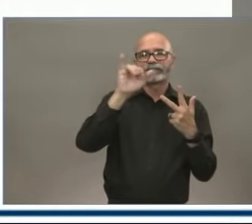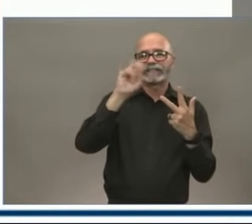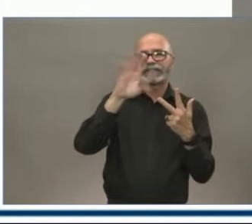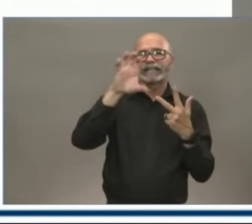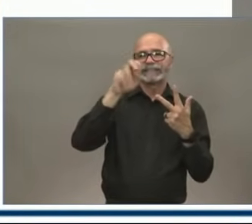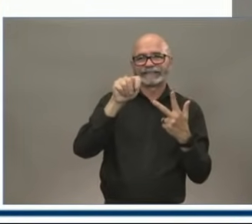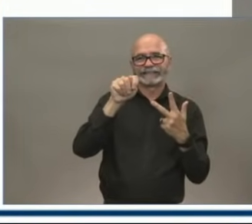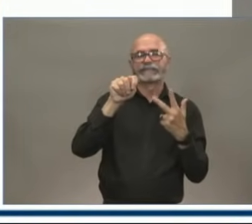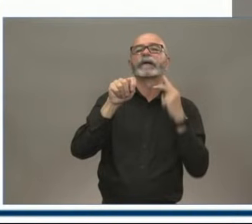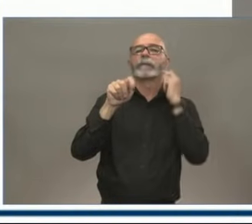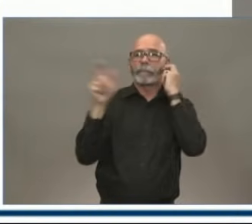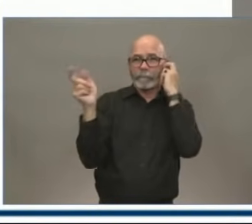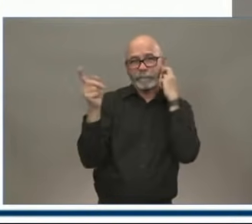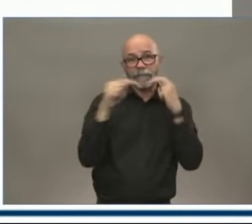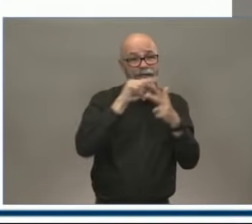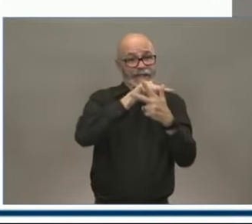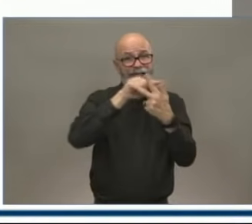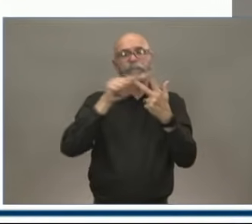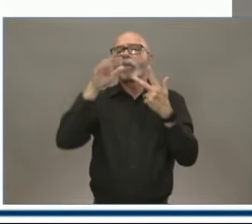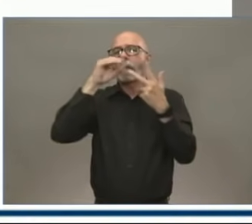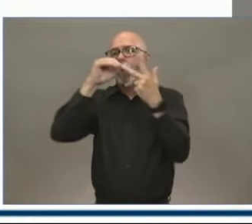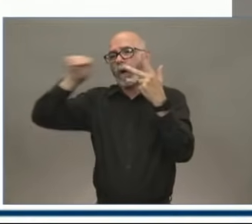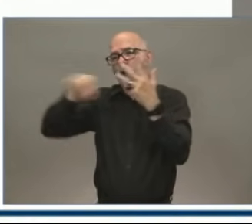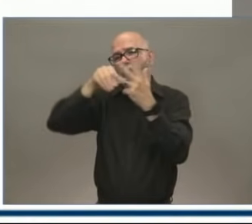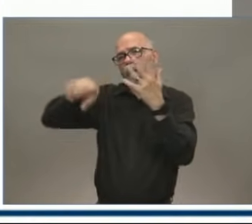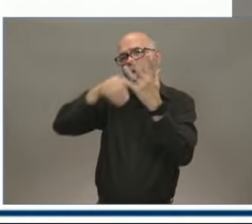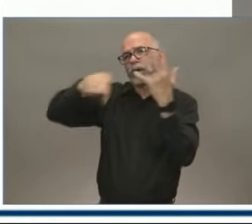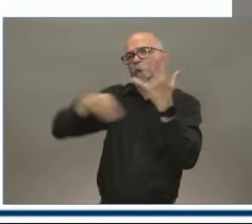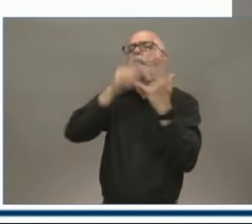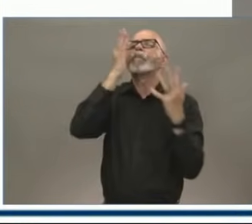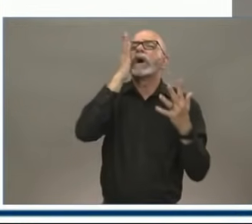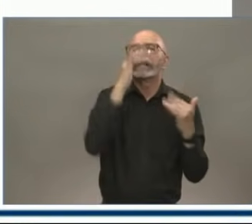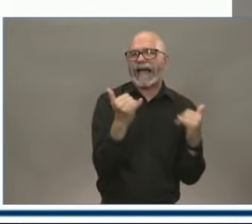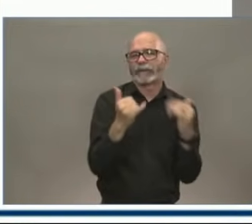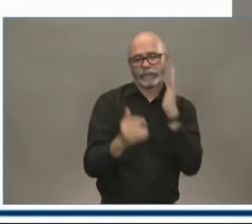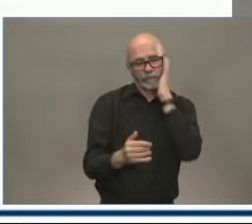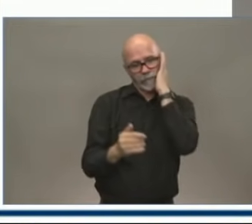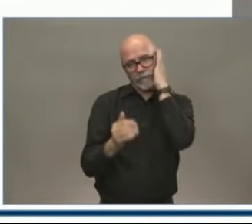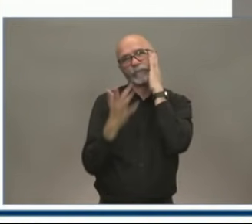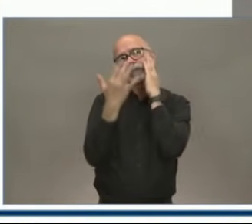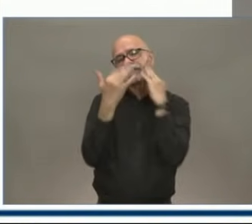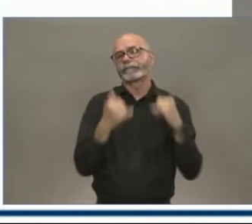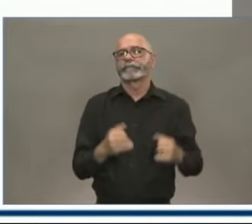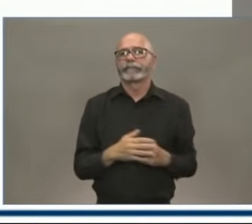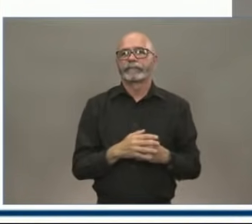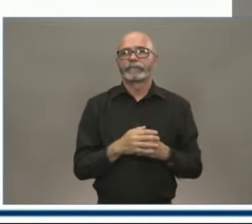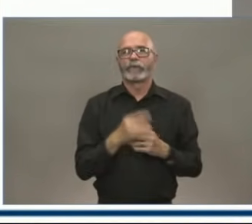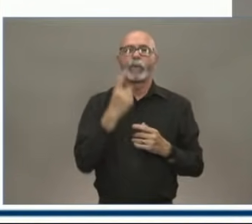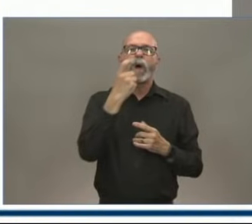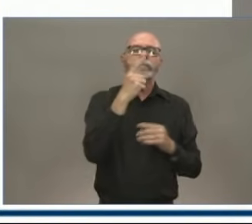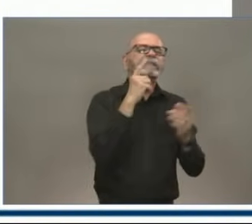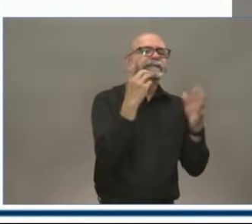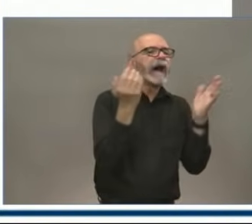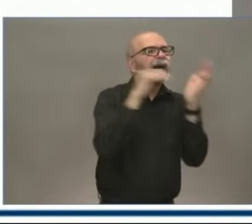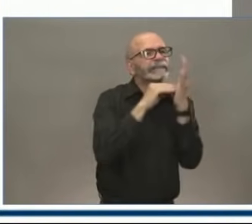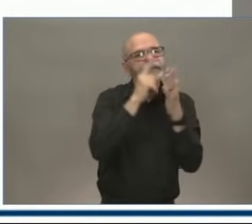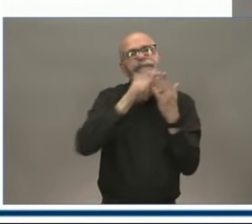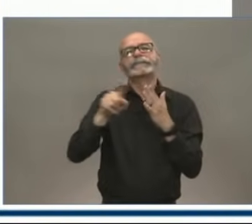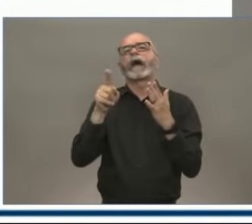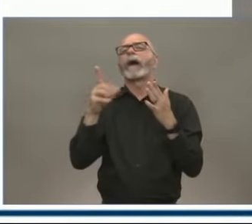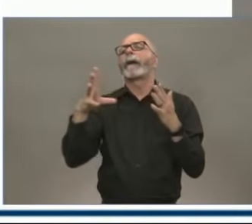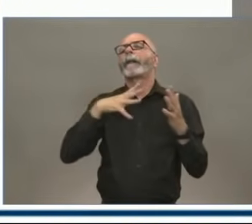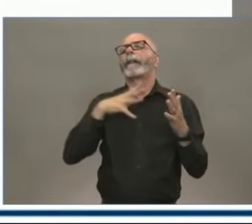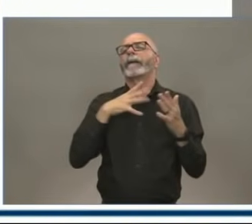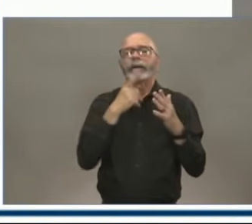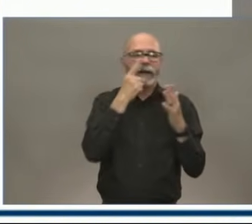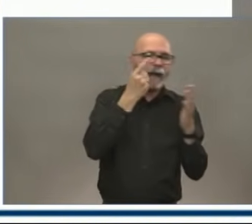out across the province, and that will be done on a regular basis, adding one more layer of protection to protect our most vulnerable